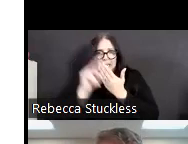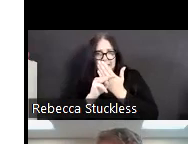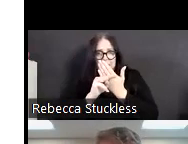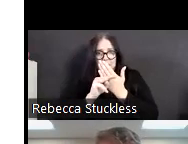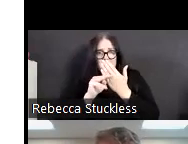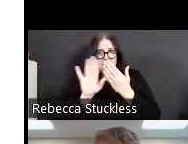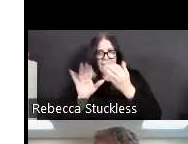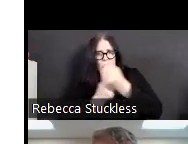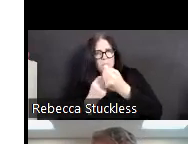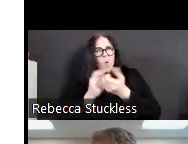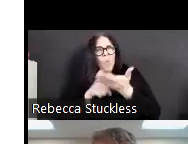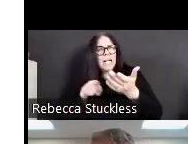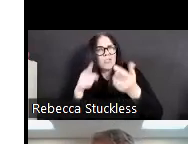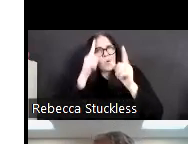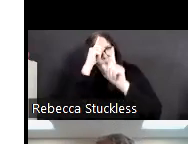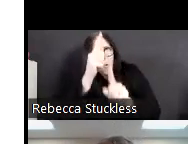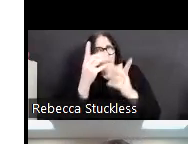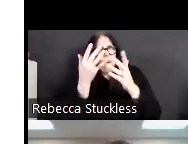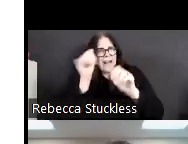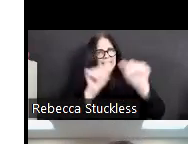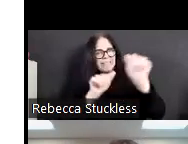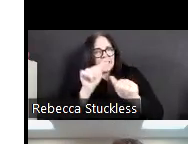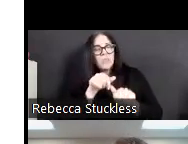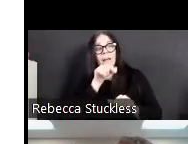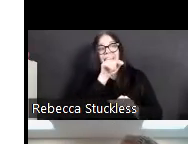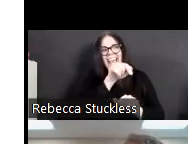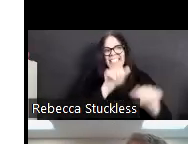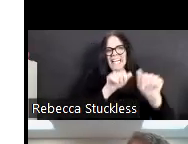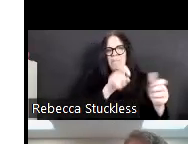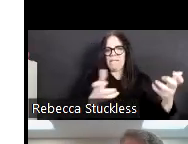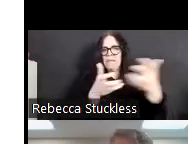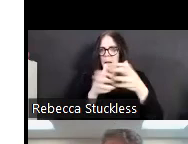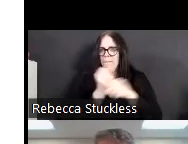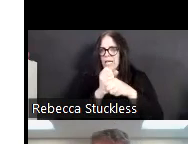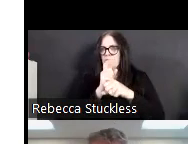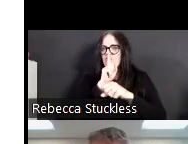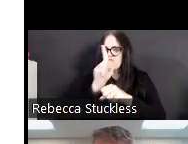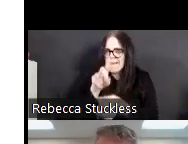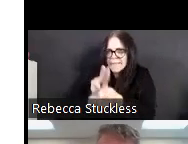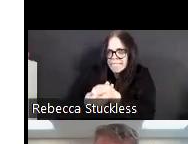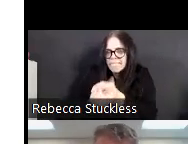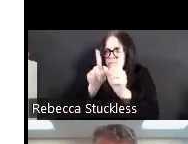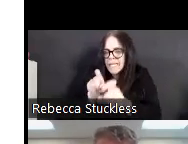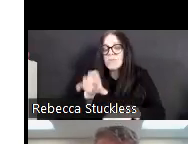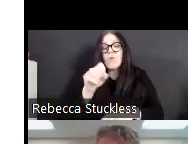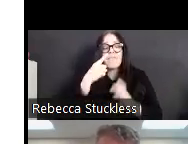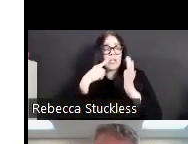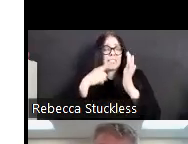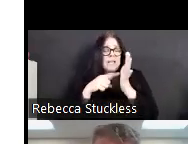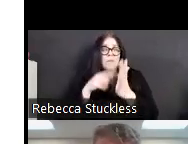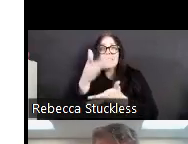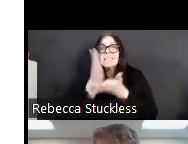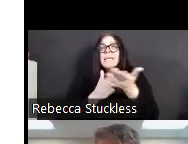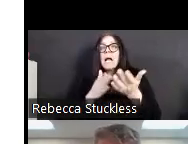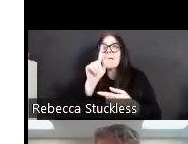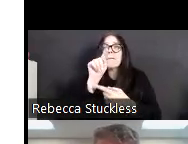assess. It has to accurately gauge the academic or problem-solving skill being tested. That means if the test we might think